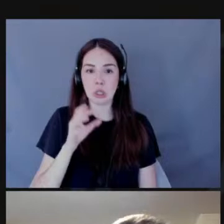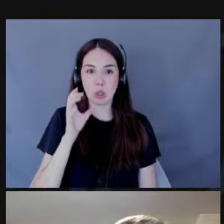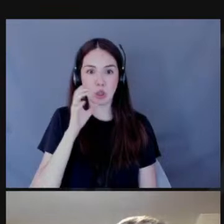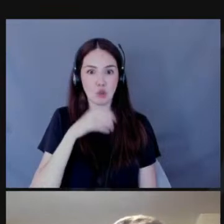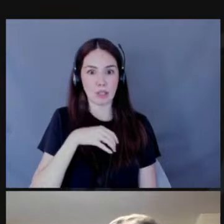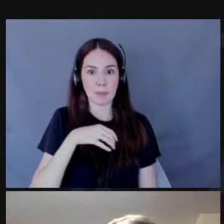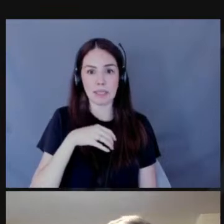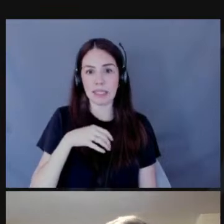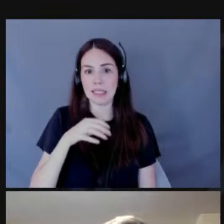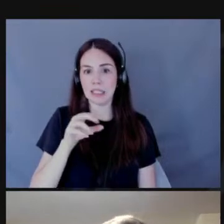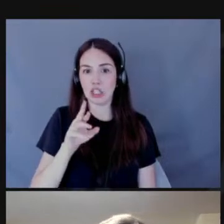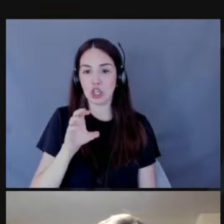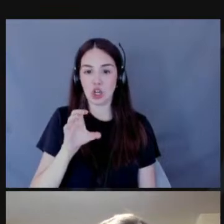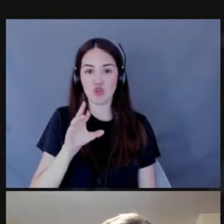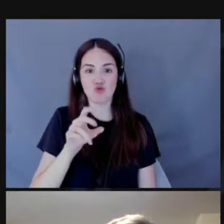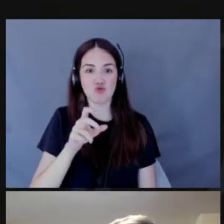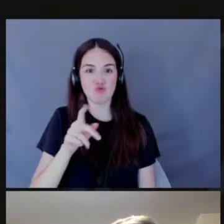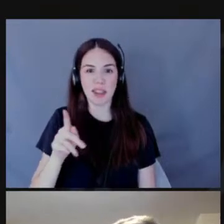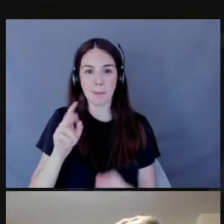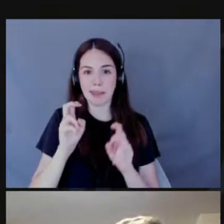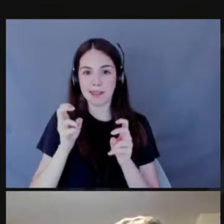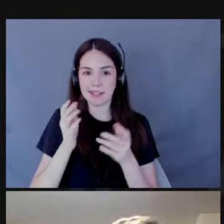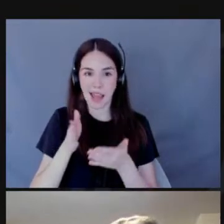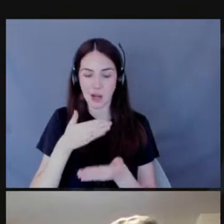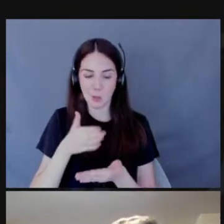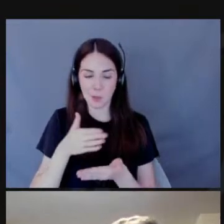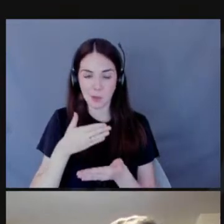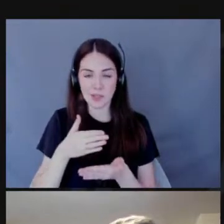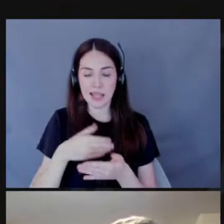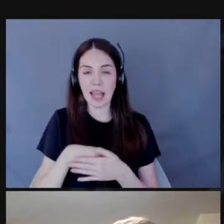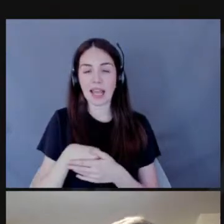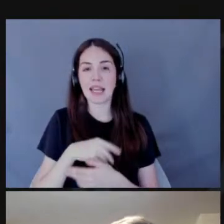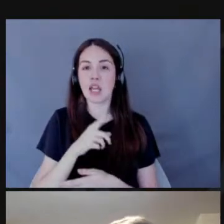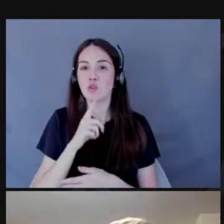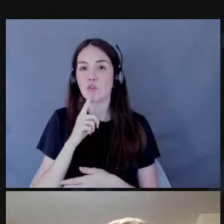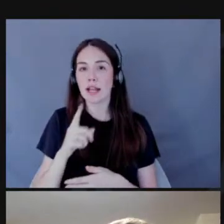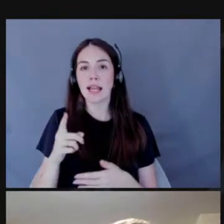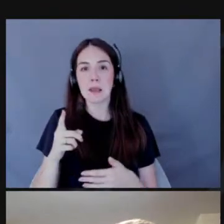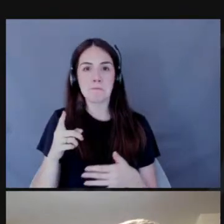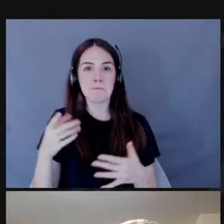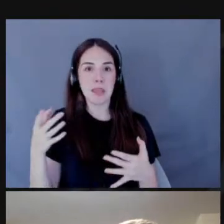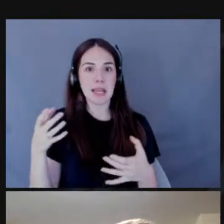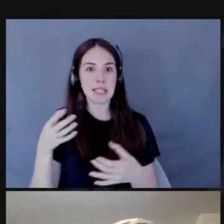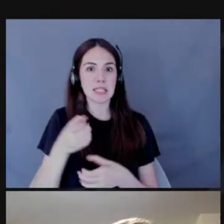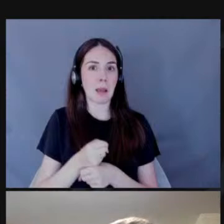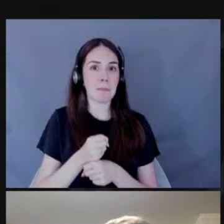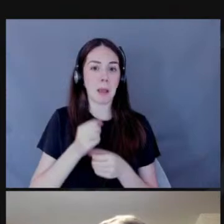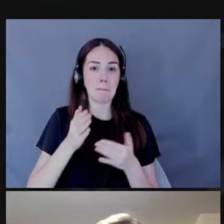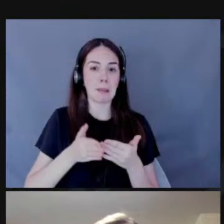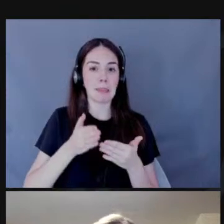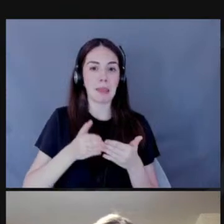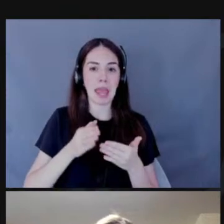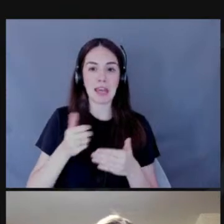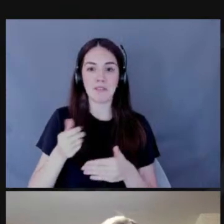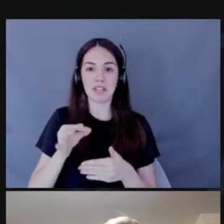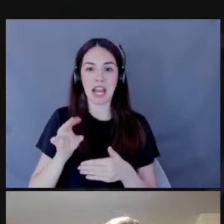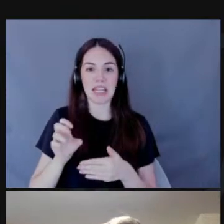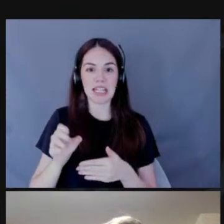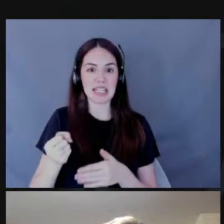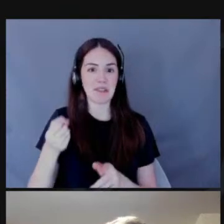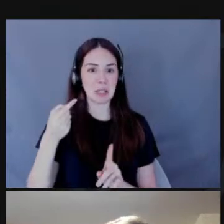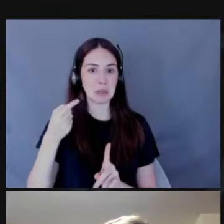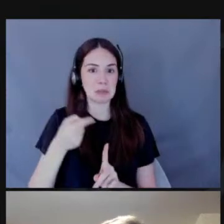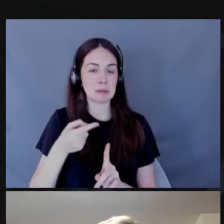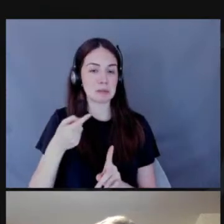music. And it really kind of summed up what this latter part of the 70s were about, really. Sort